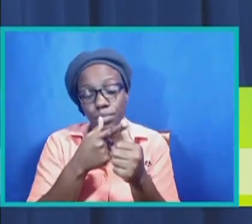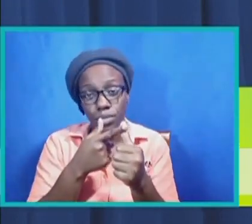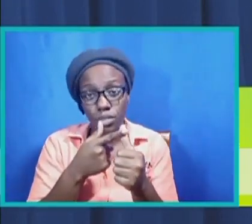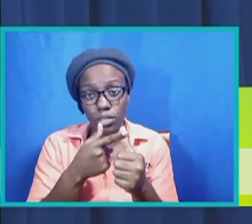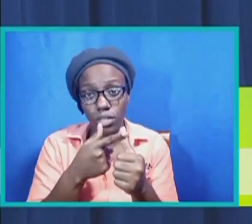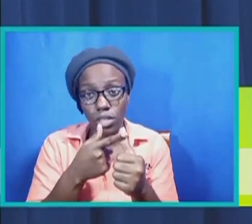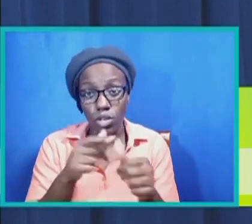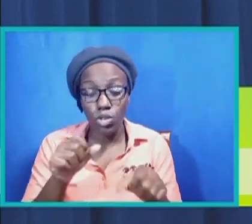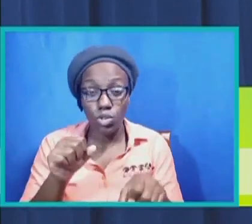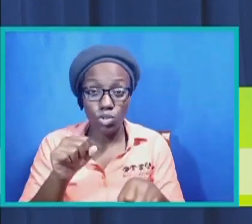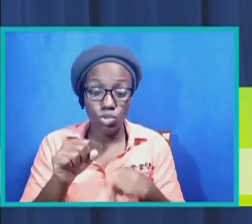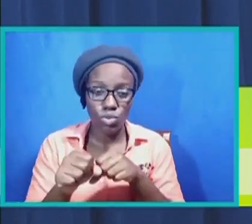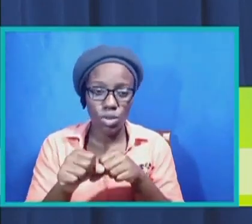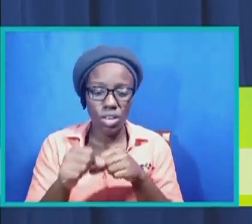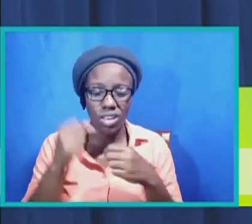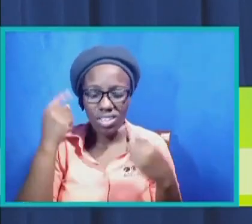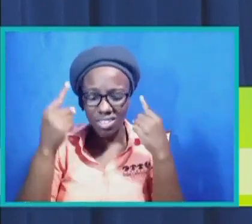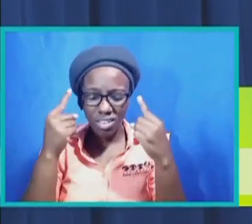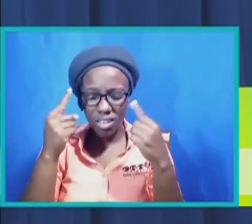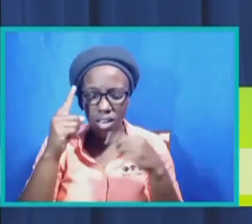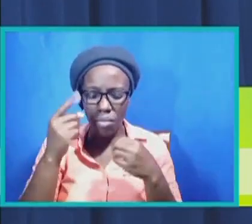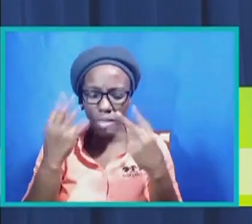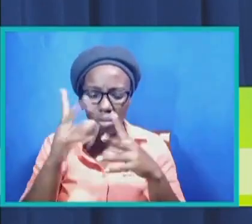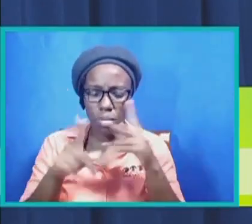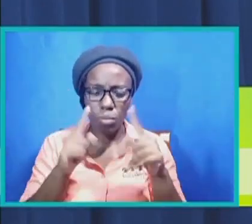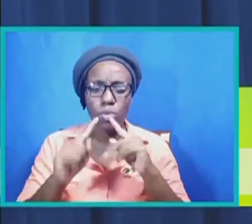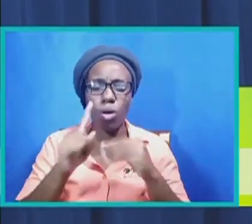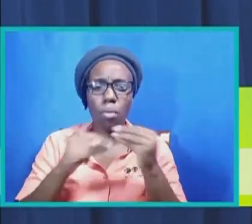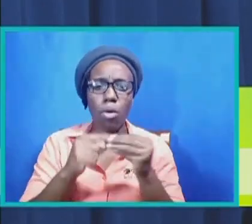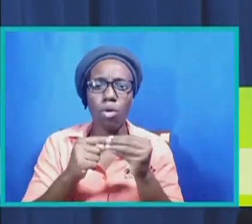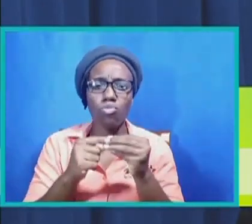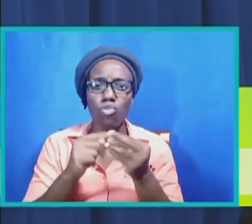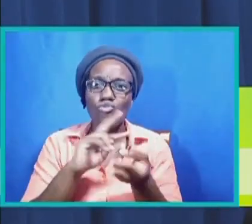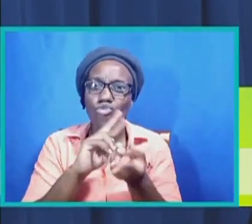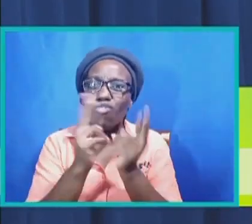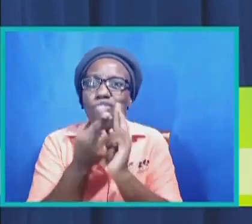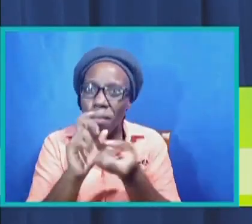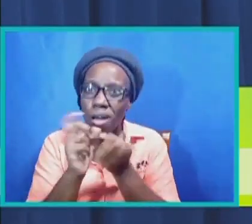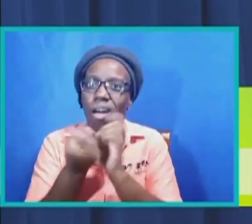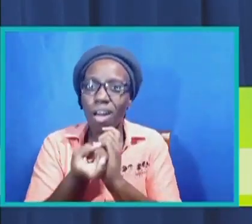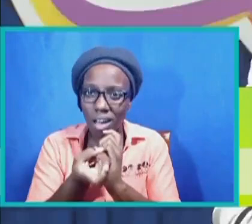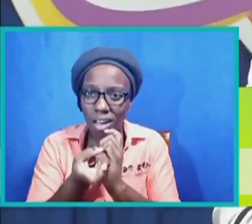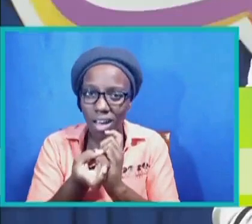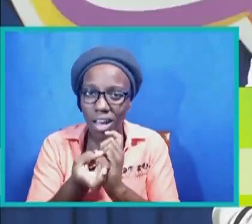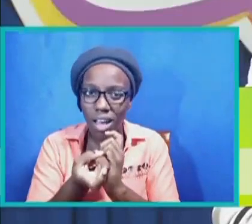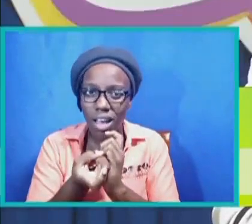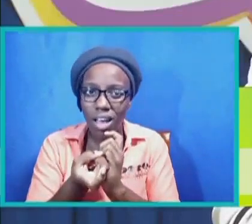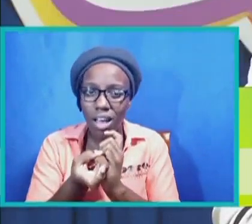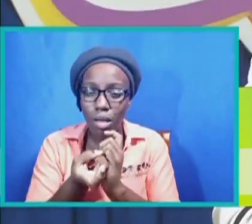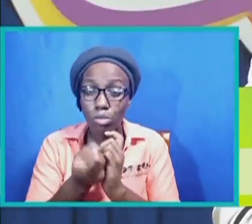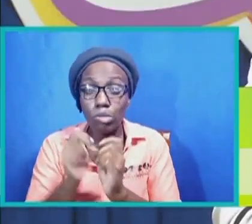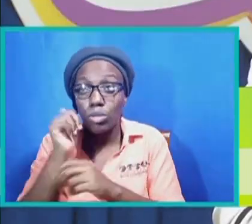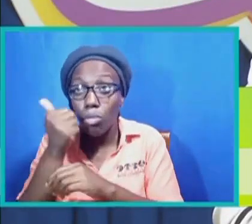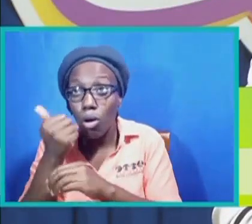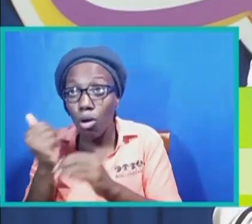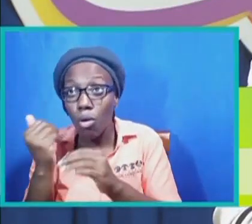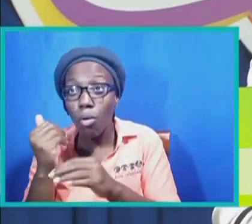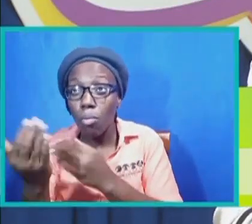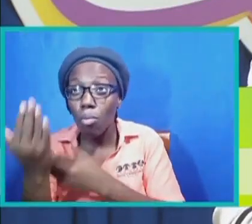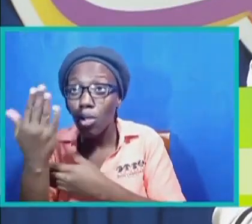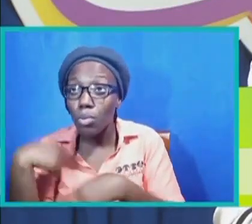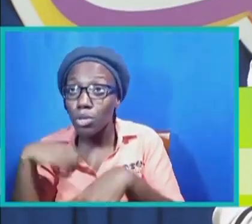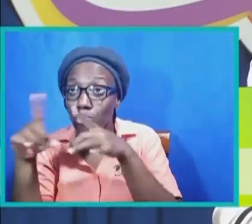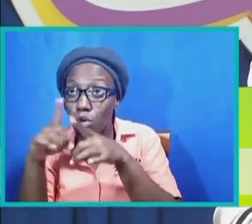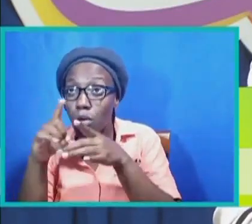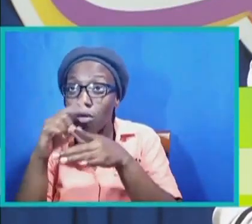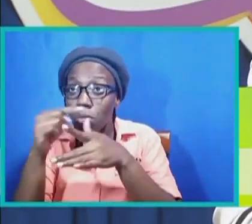and change, they expect, okay, we're doing this tomorrow morning, all these things are going to be in place, and we're ready to go. That's